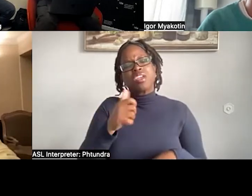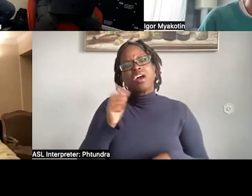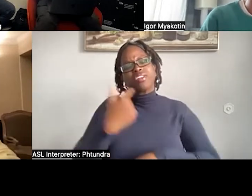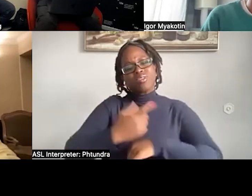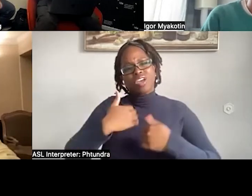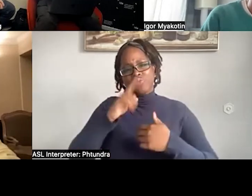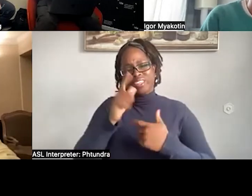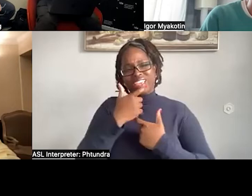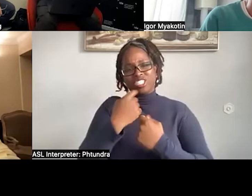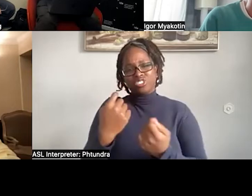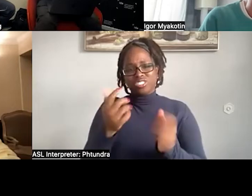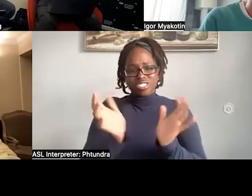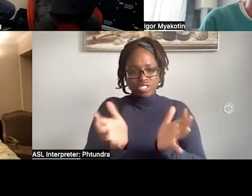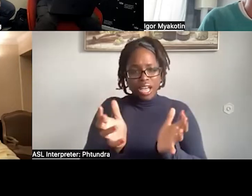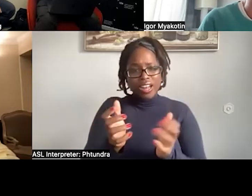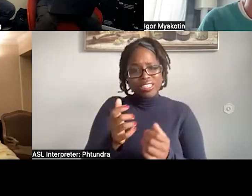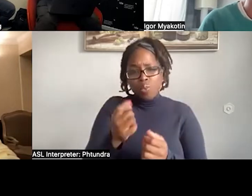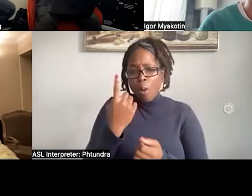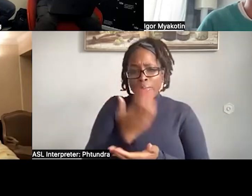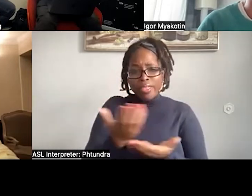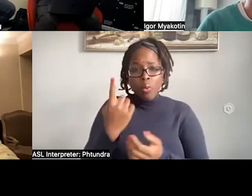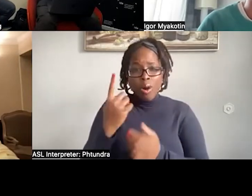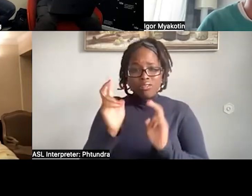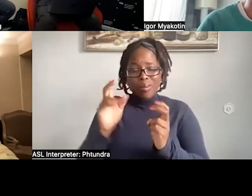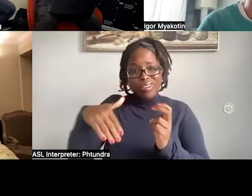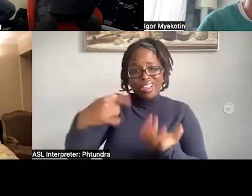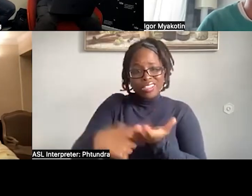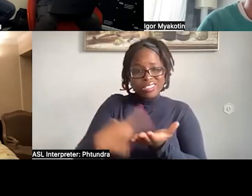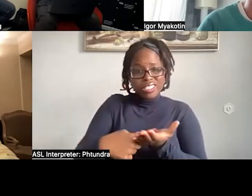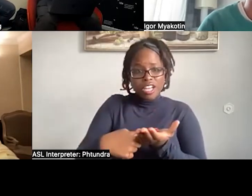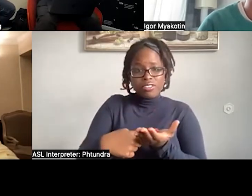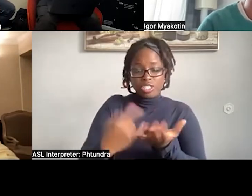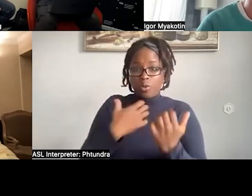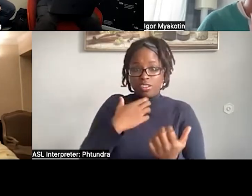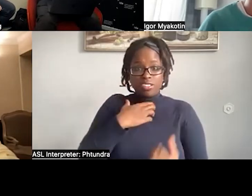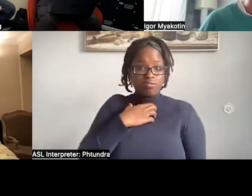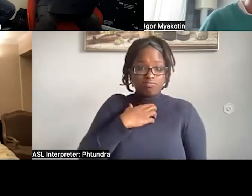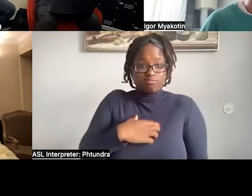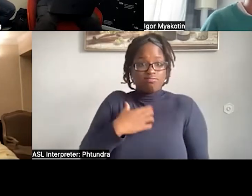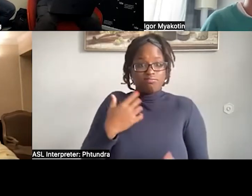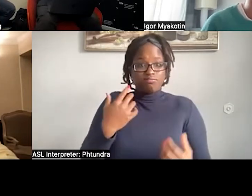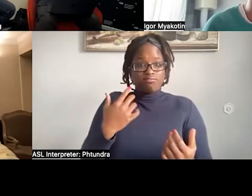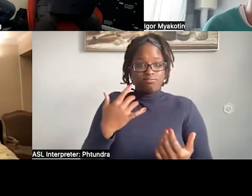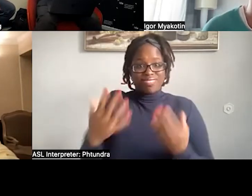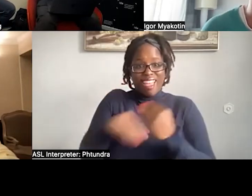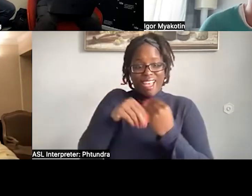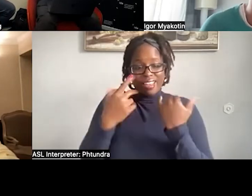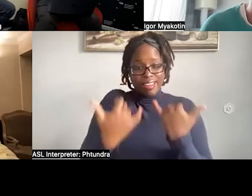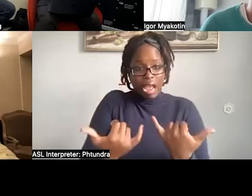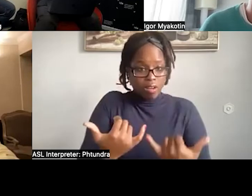Are there any things that we haven't really touched on yet that you wish to discuss, or you wish to kind of throw into the conversation, any of